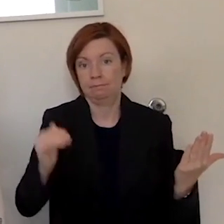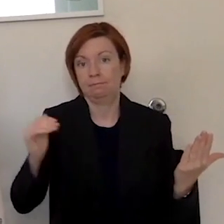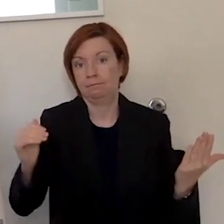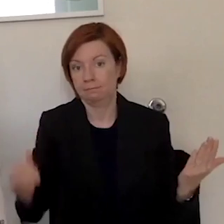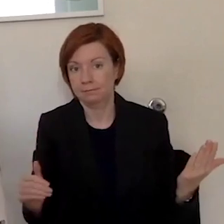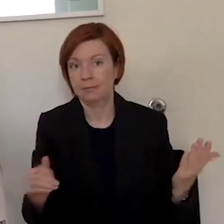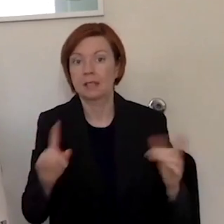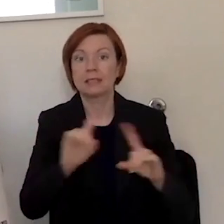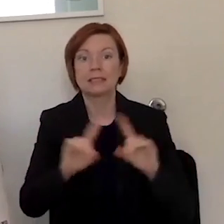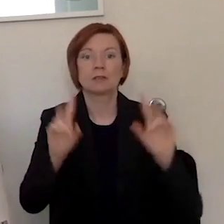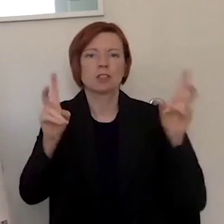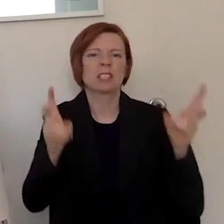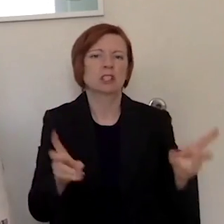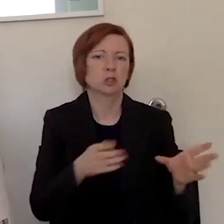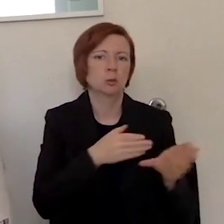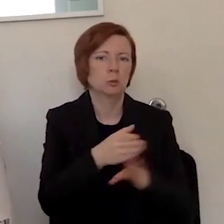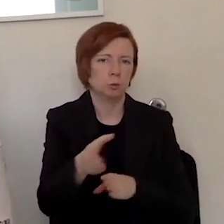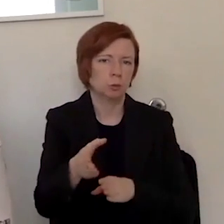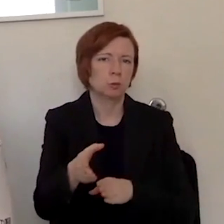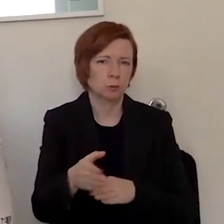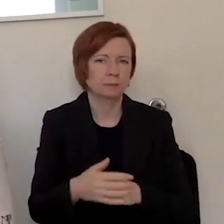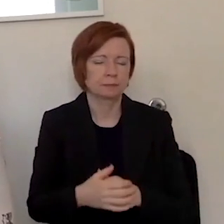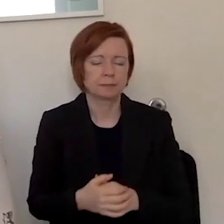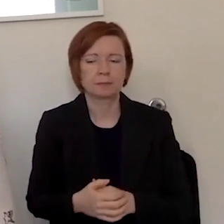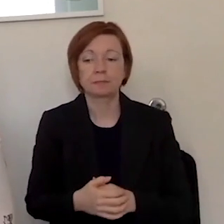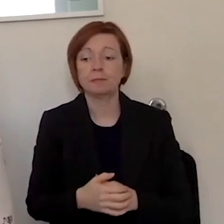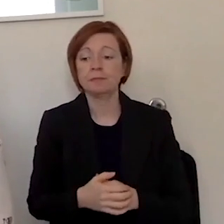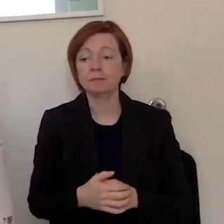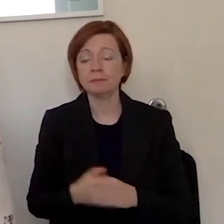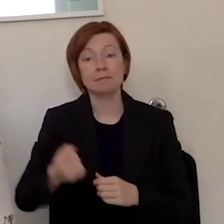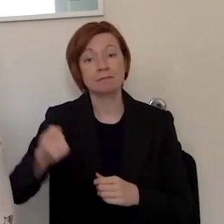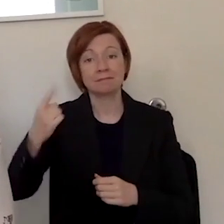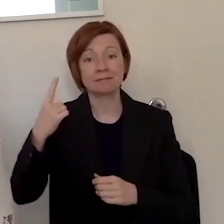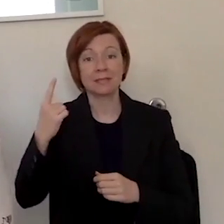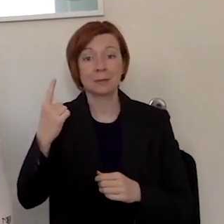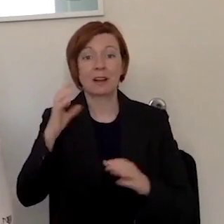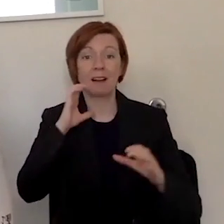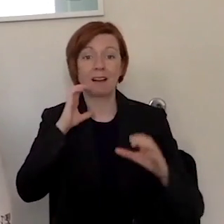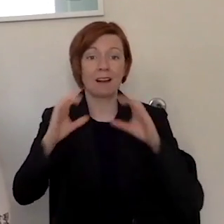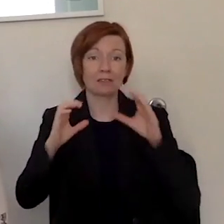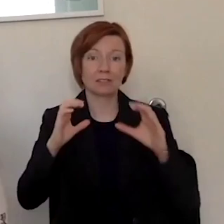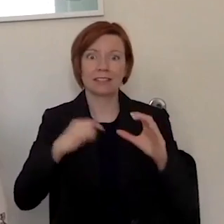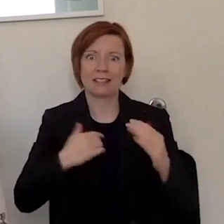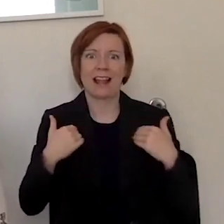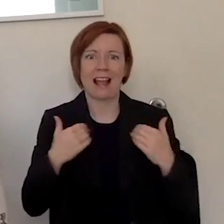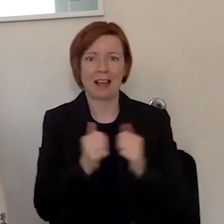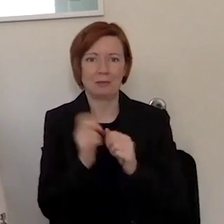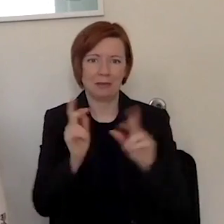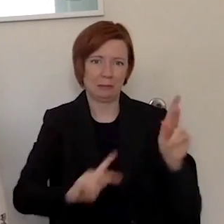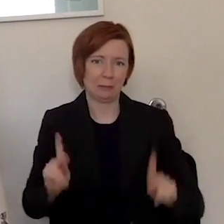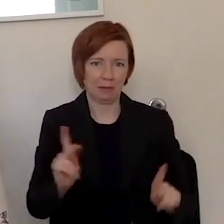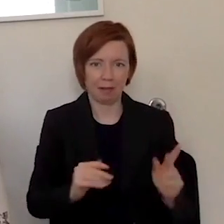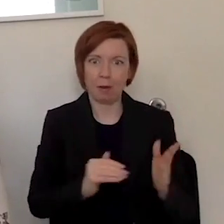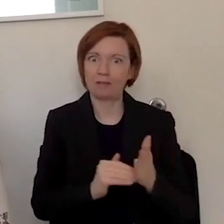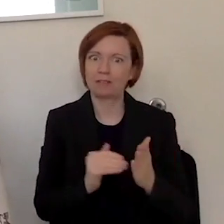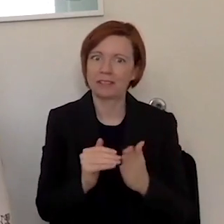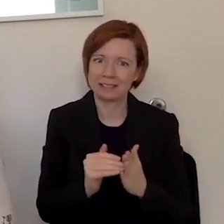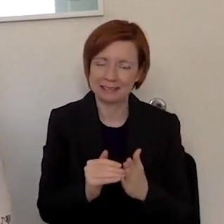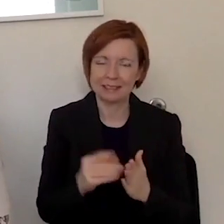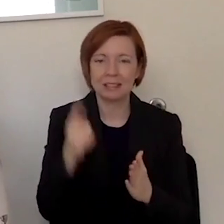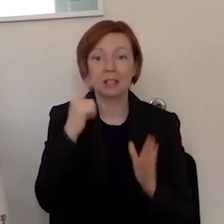different issue areas. And one of the conversations that I have very often with people